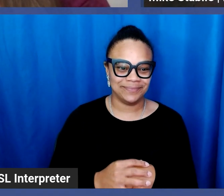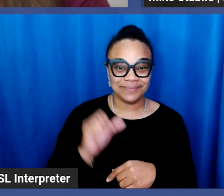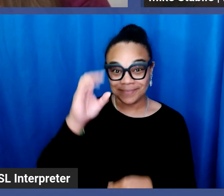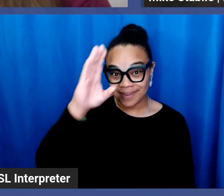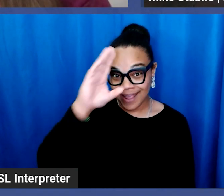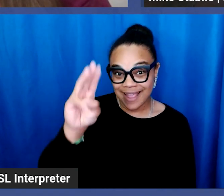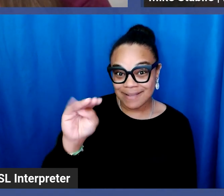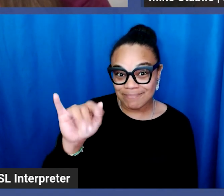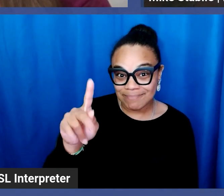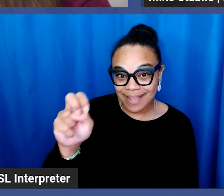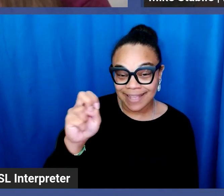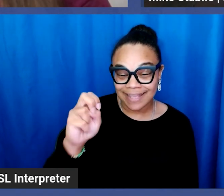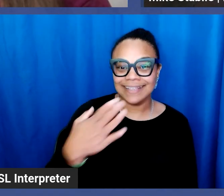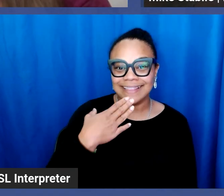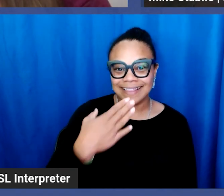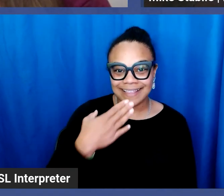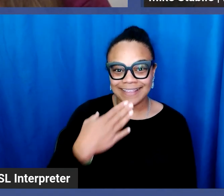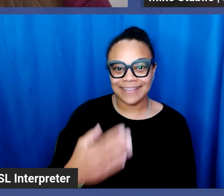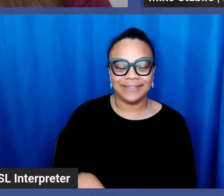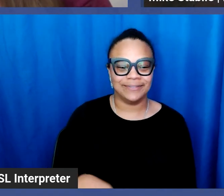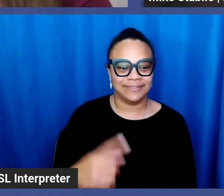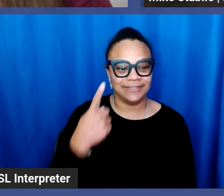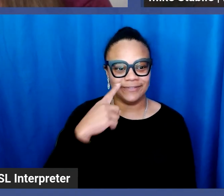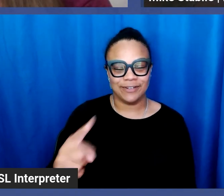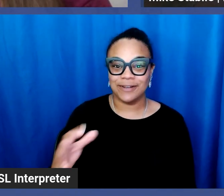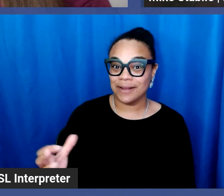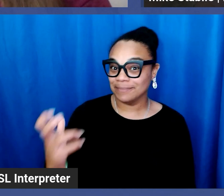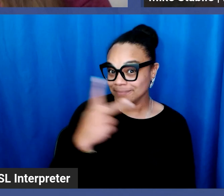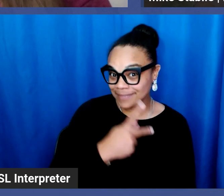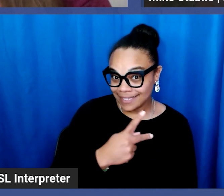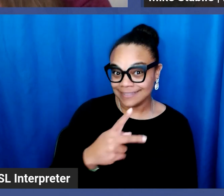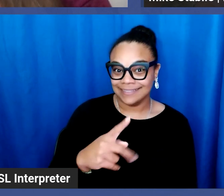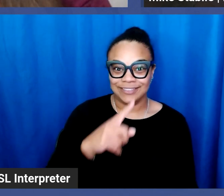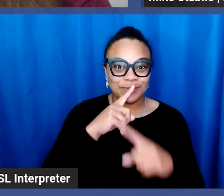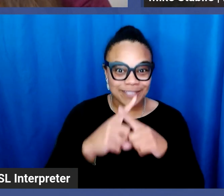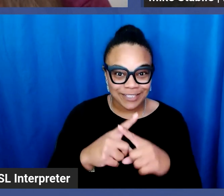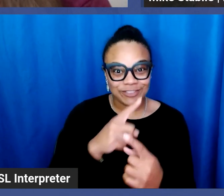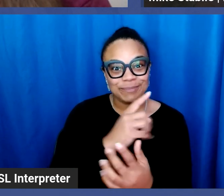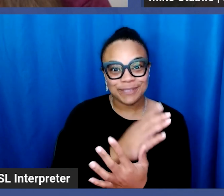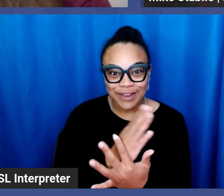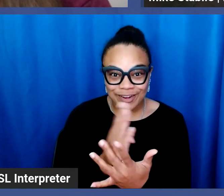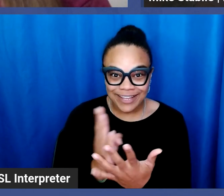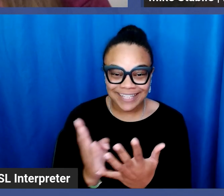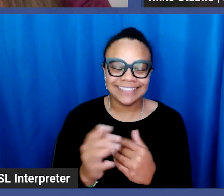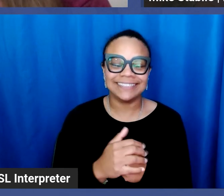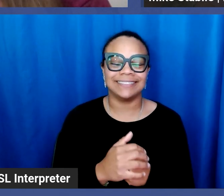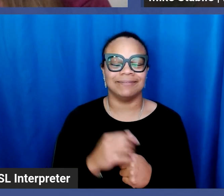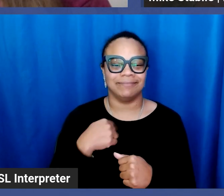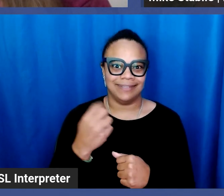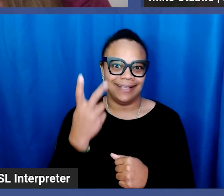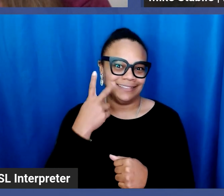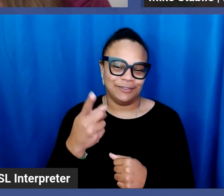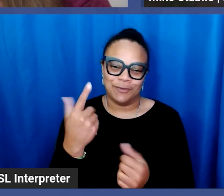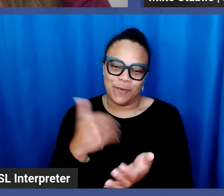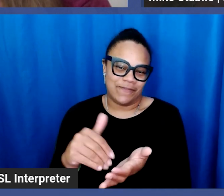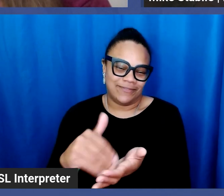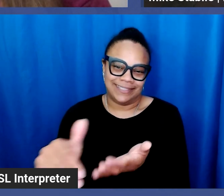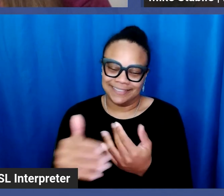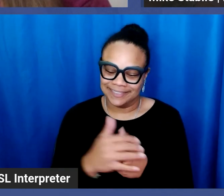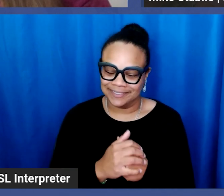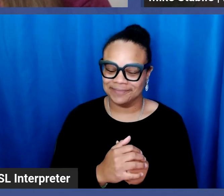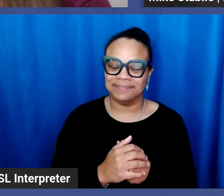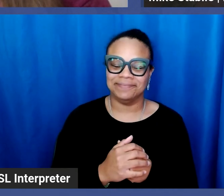Hi, Mike. Thank you so much for returning to the Censorship Series. I see you all of the time,